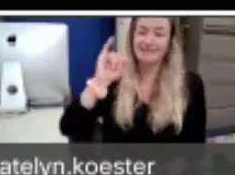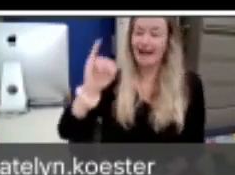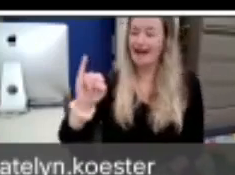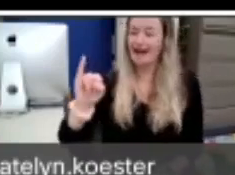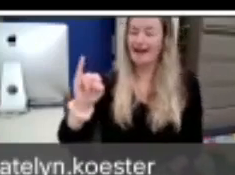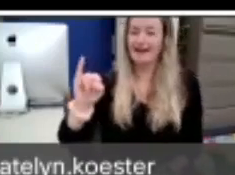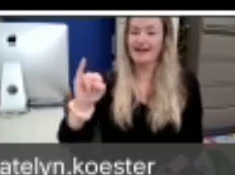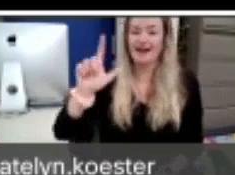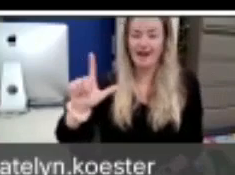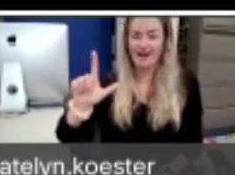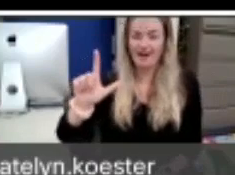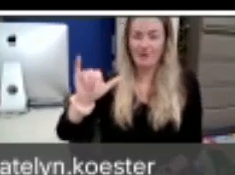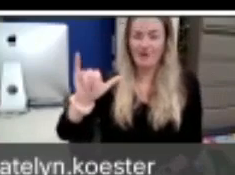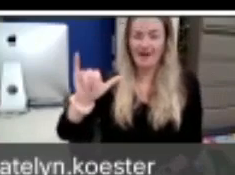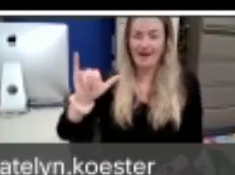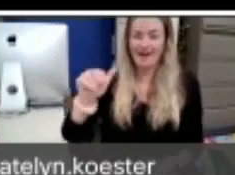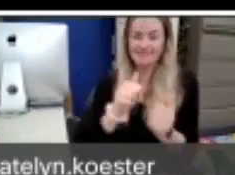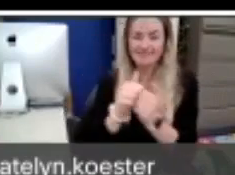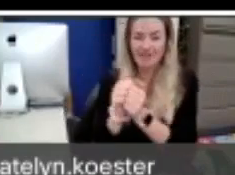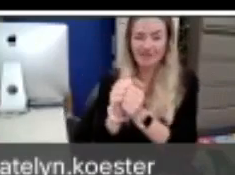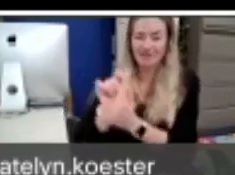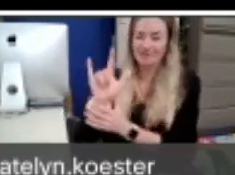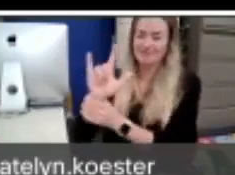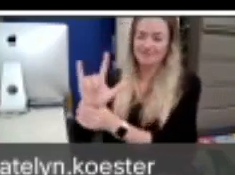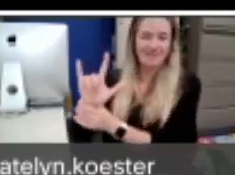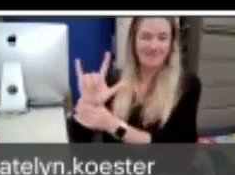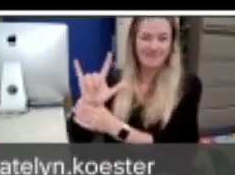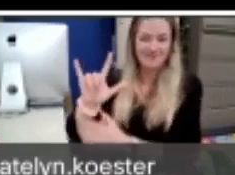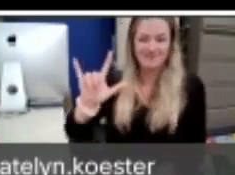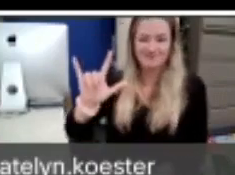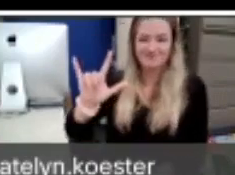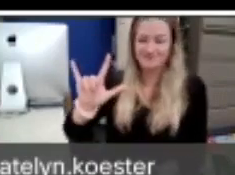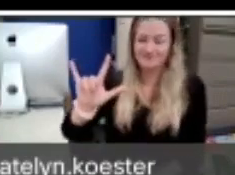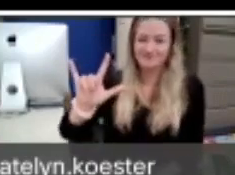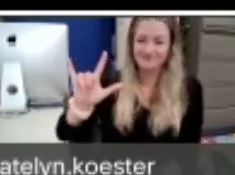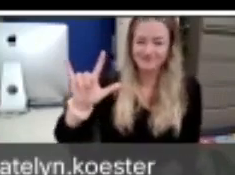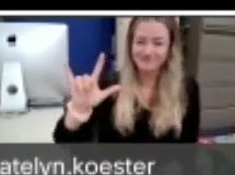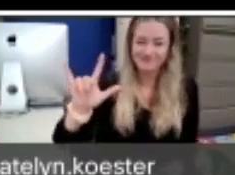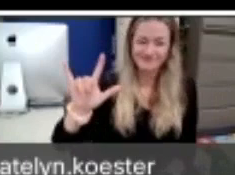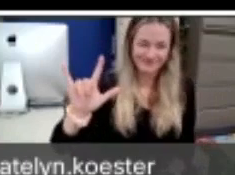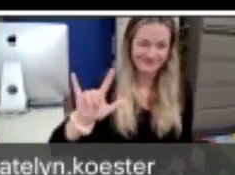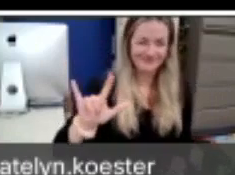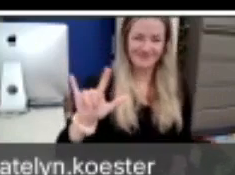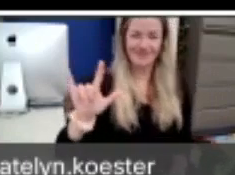I love you. So I, L, Y, and you put them together and it makes I love you.